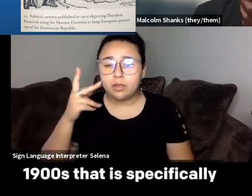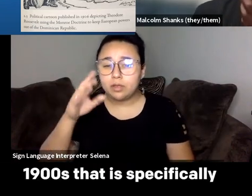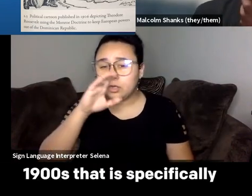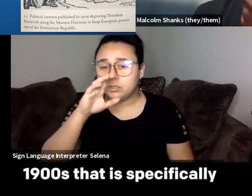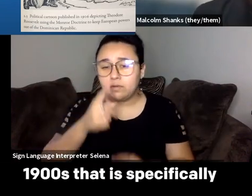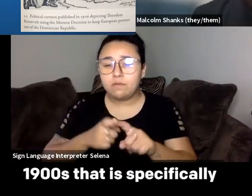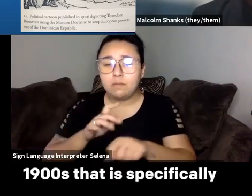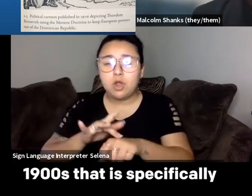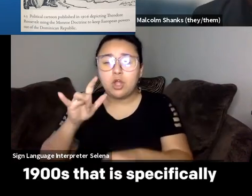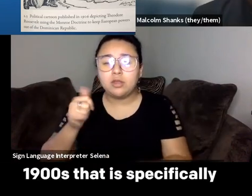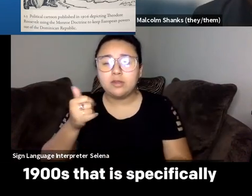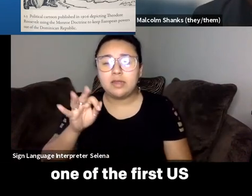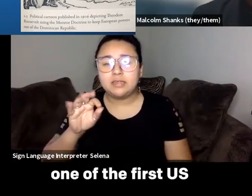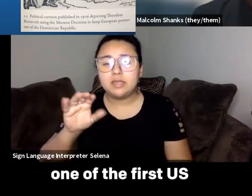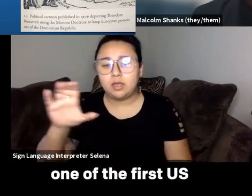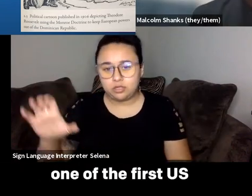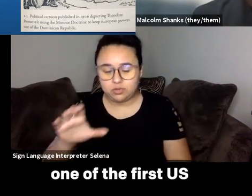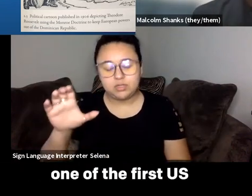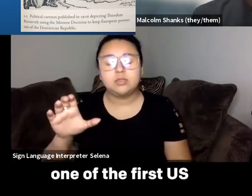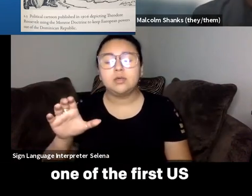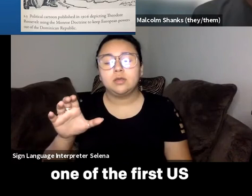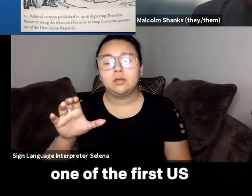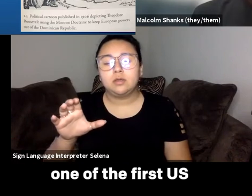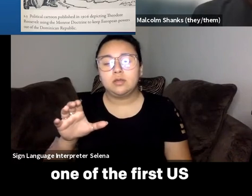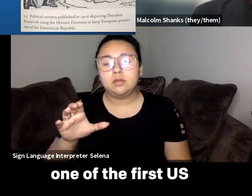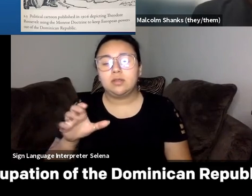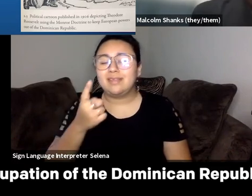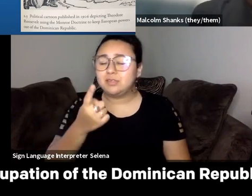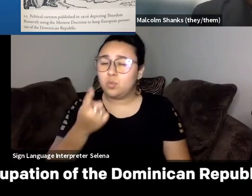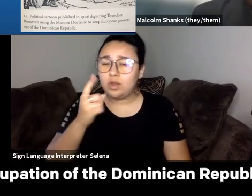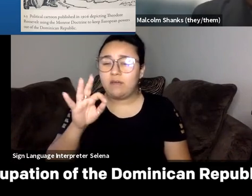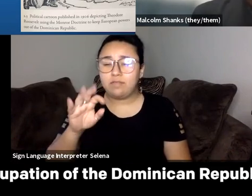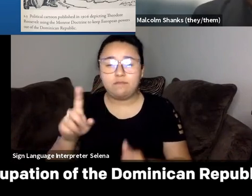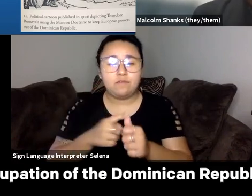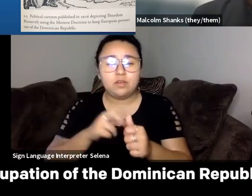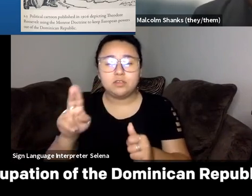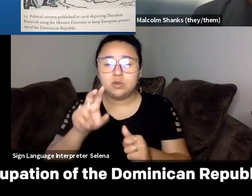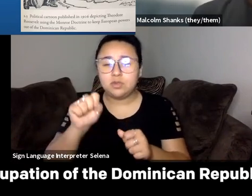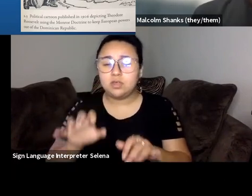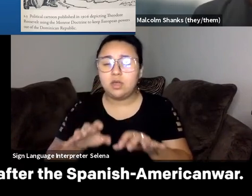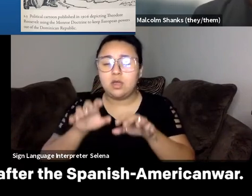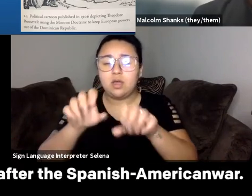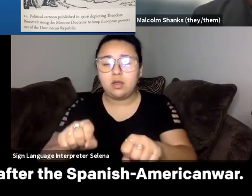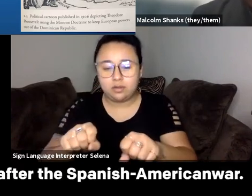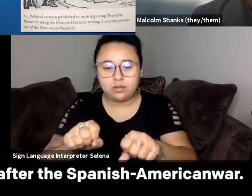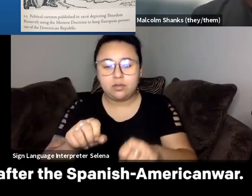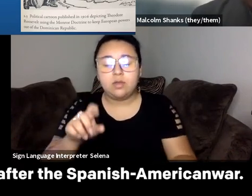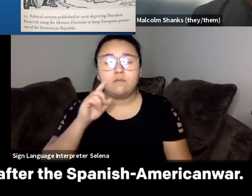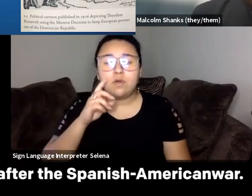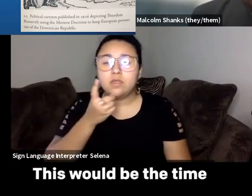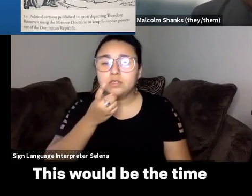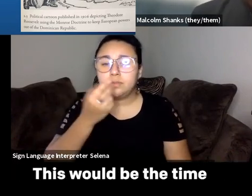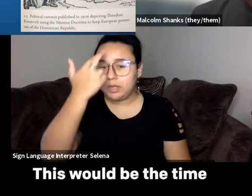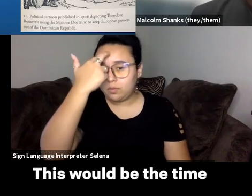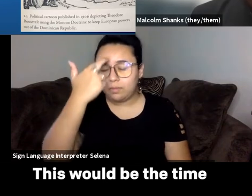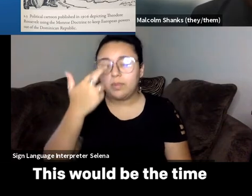1900s that is specifically one of the first US occupation of the Dominican Republic after the Spanish-American War.